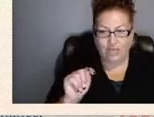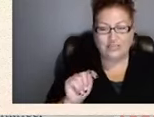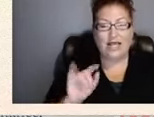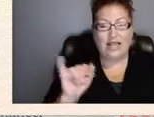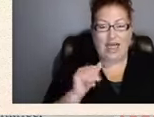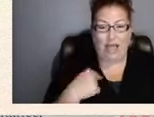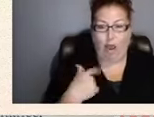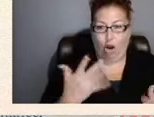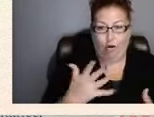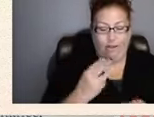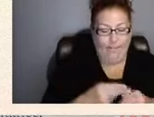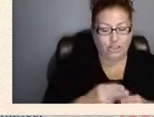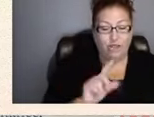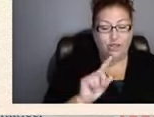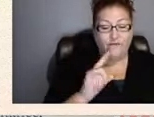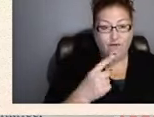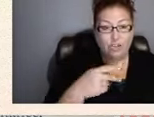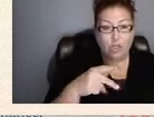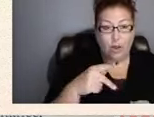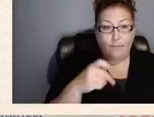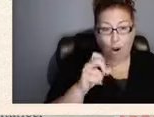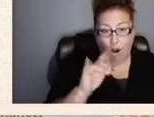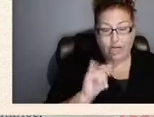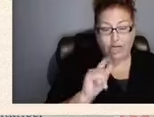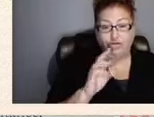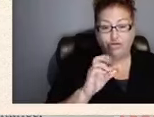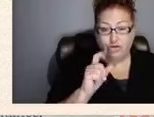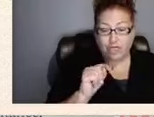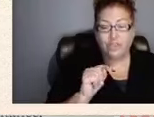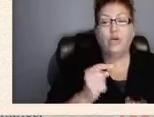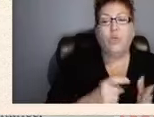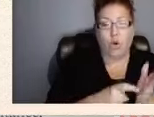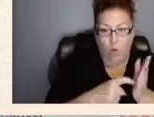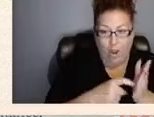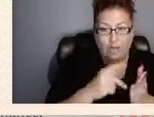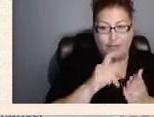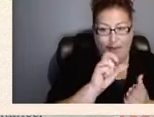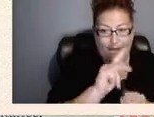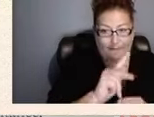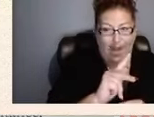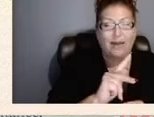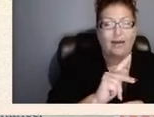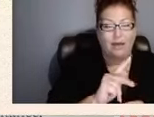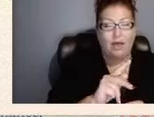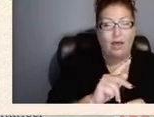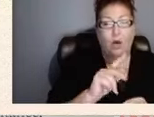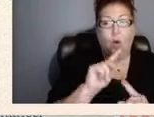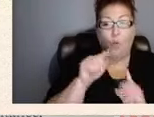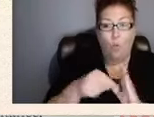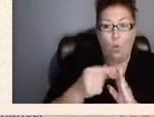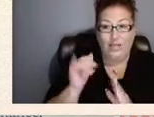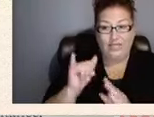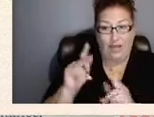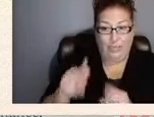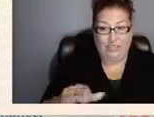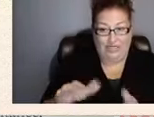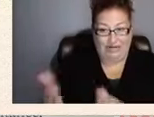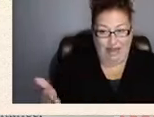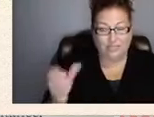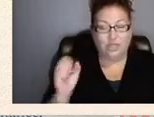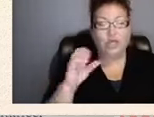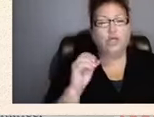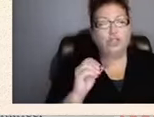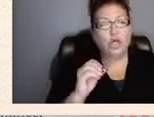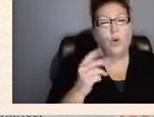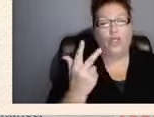first party trust requires a payback at the beneficiary's death. So again, 3 types of first party